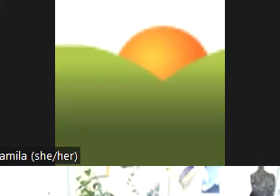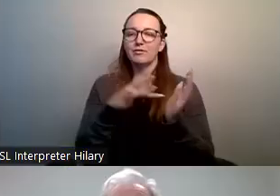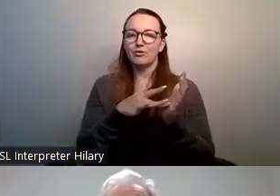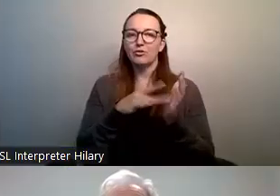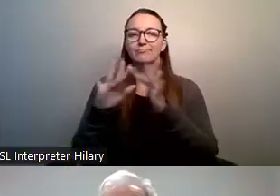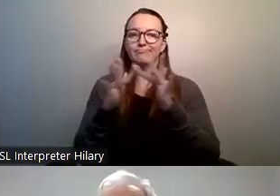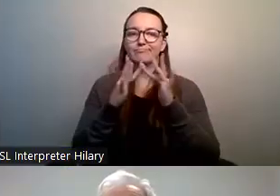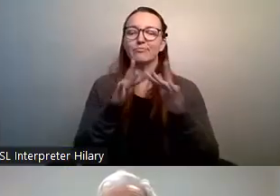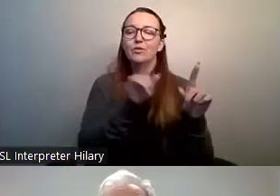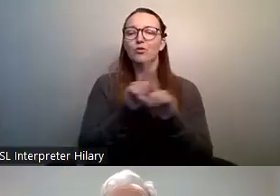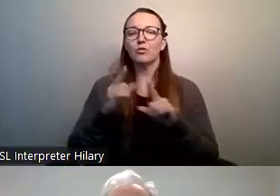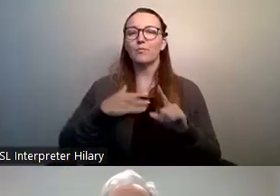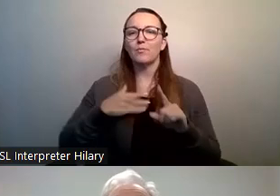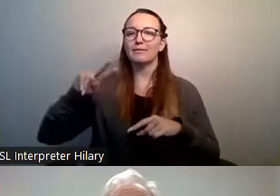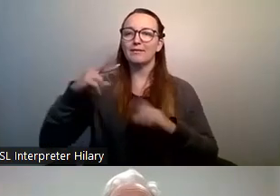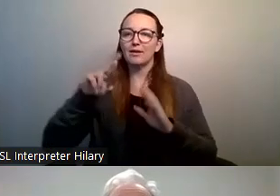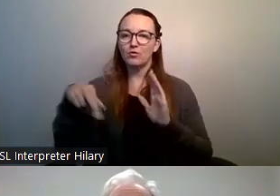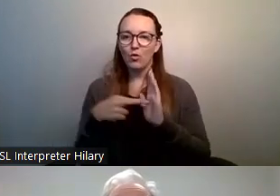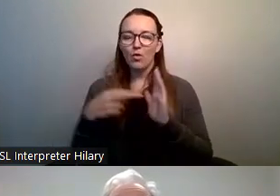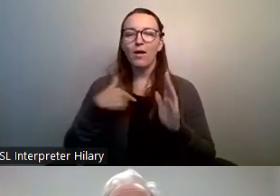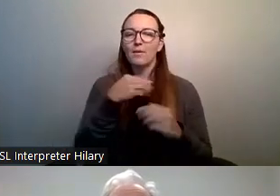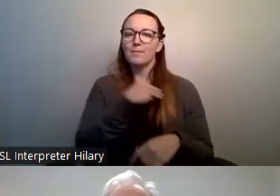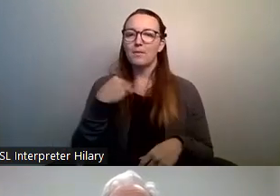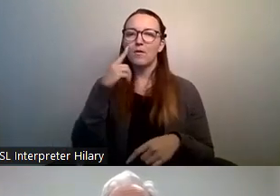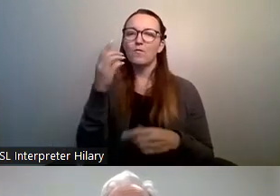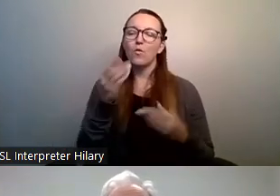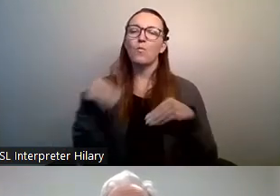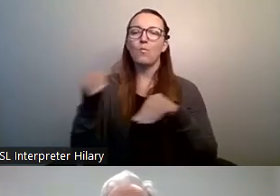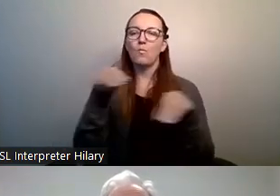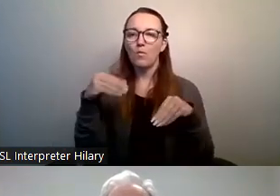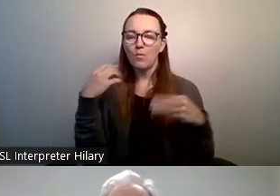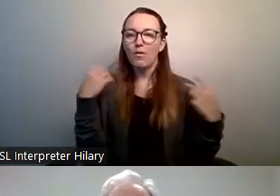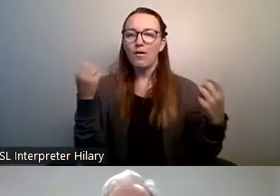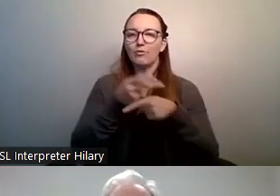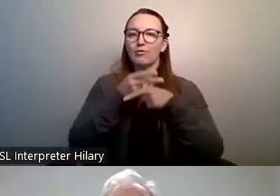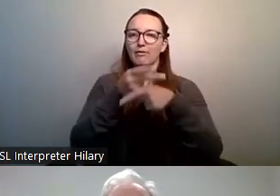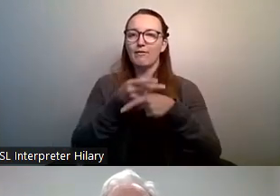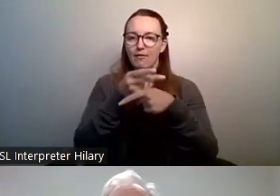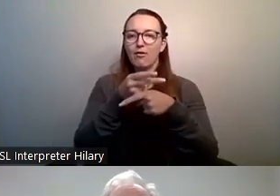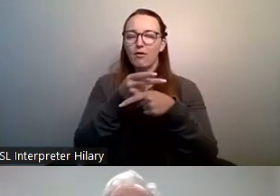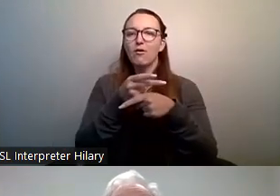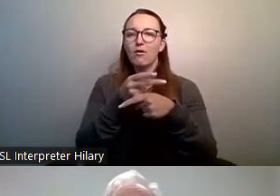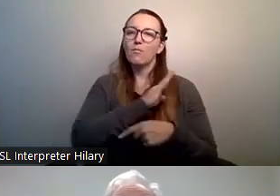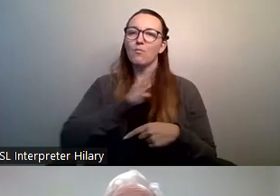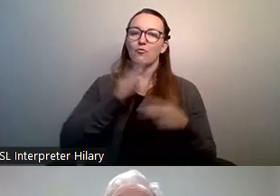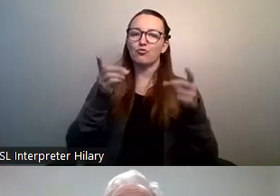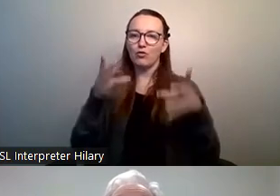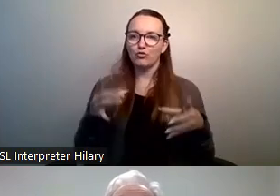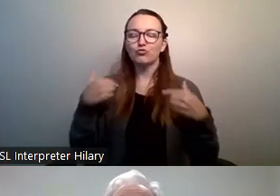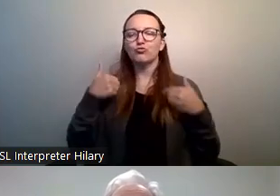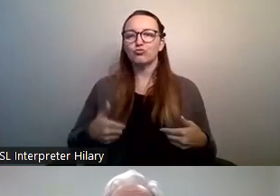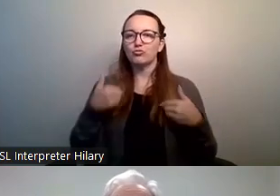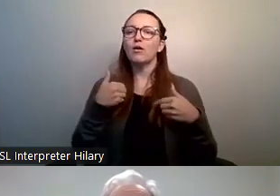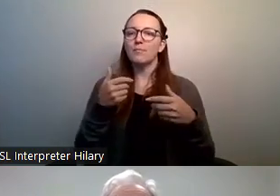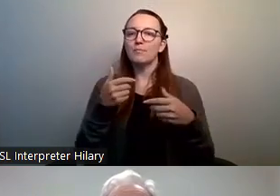second hat, which is a member of the Mobile Healthcare Association Board of Directors. And I'm the faculty member